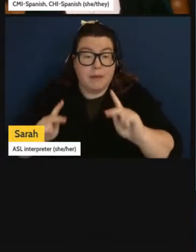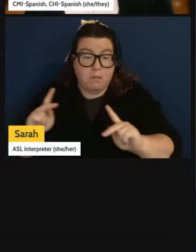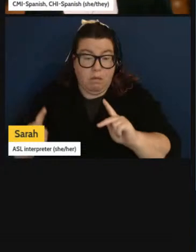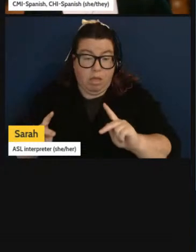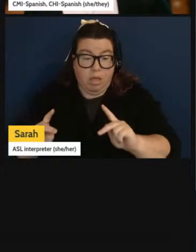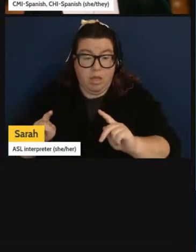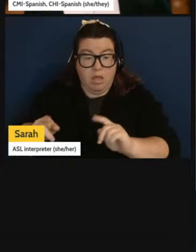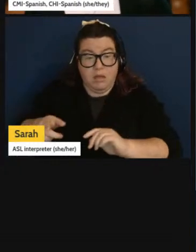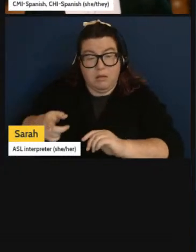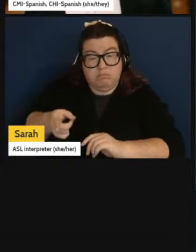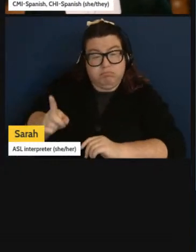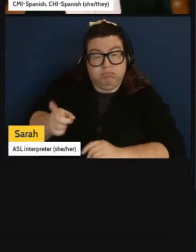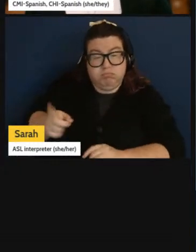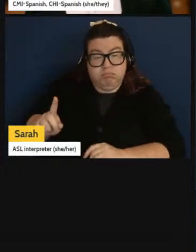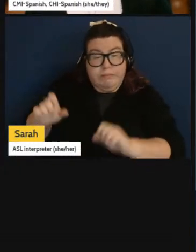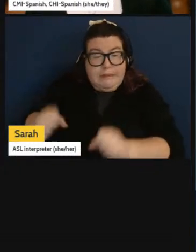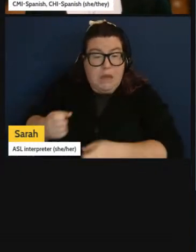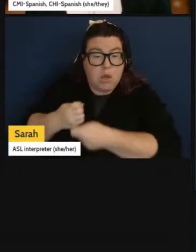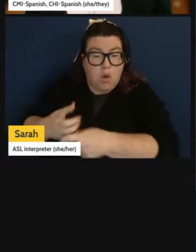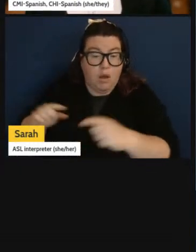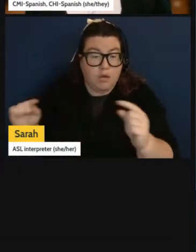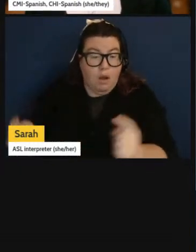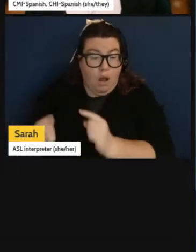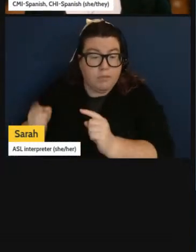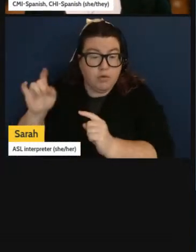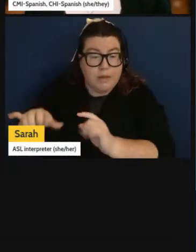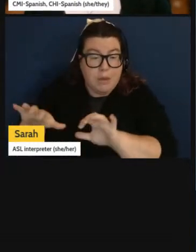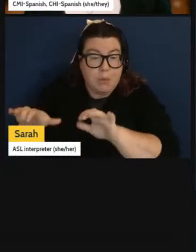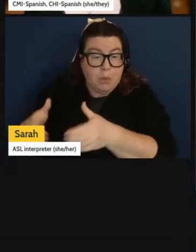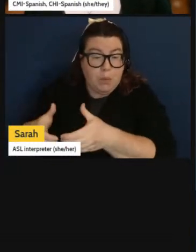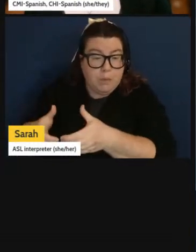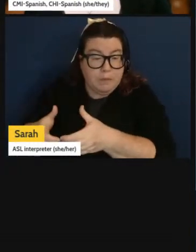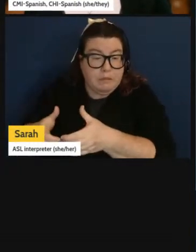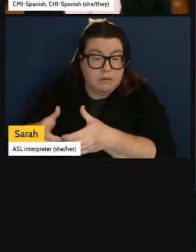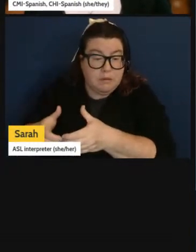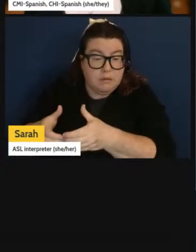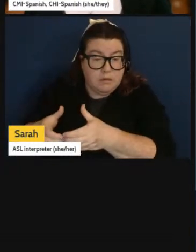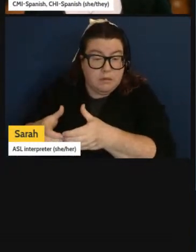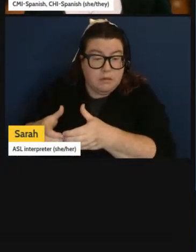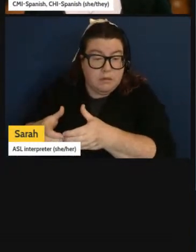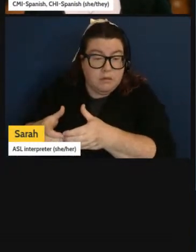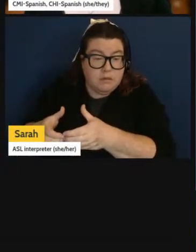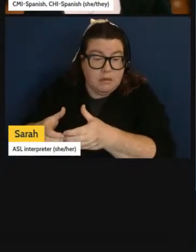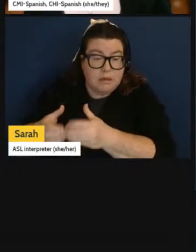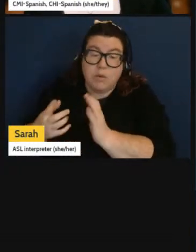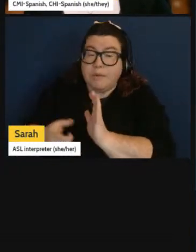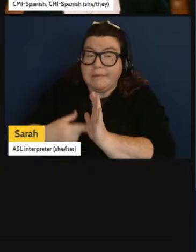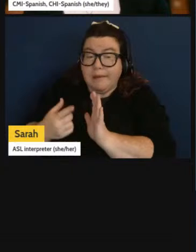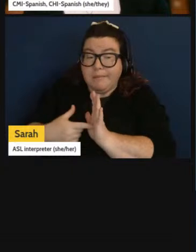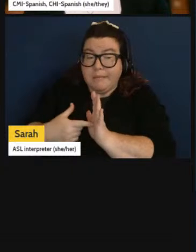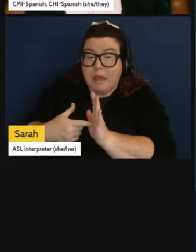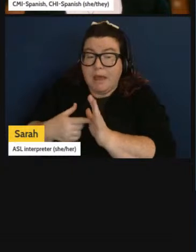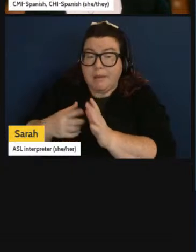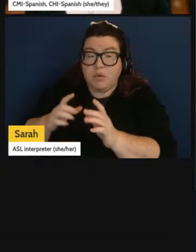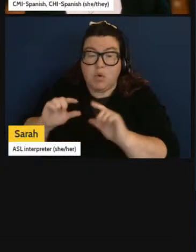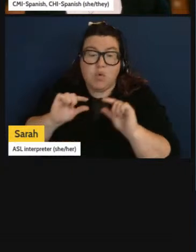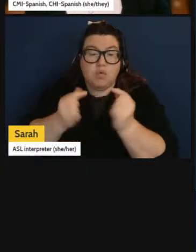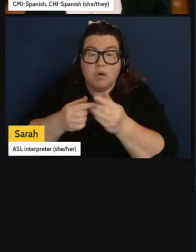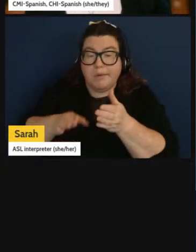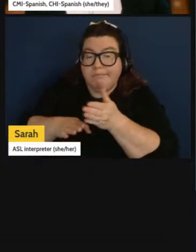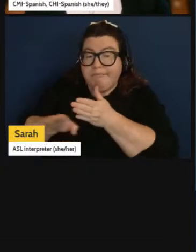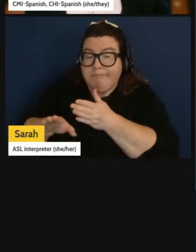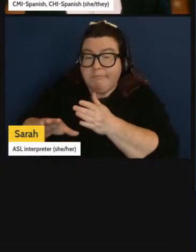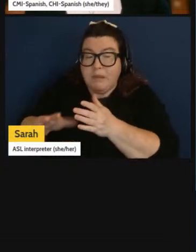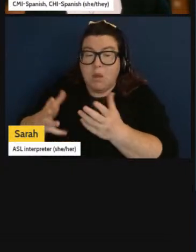can perpetuate harm against that particular group. So sometimes marginalized groups will ask to